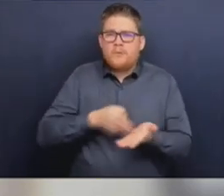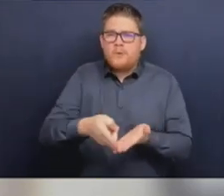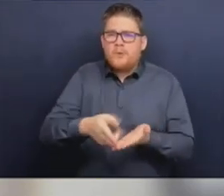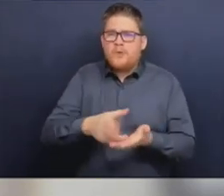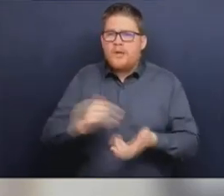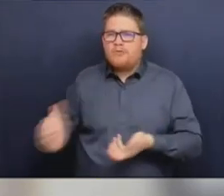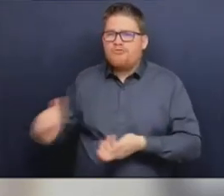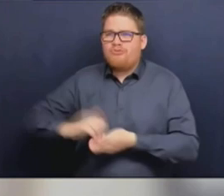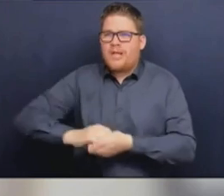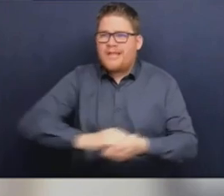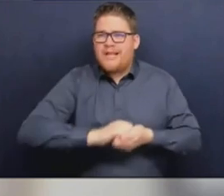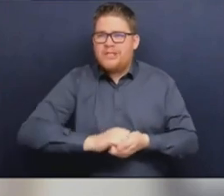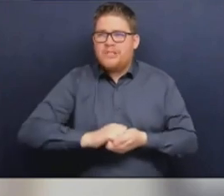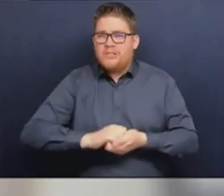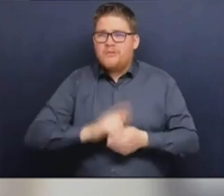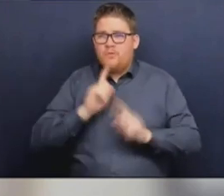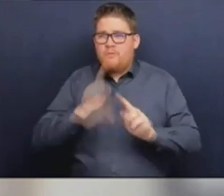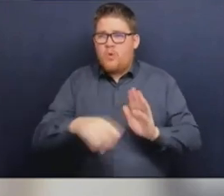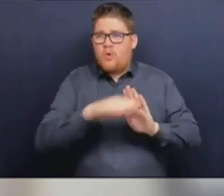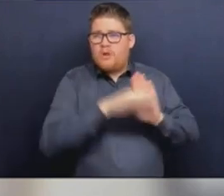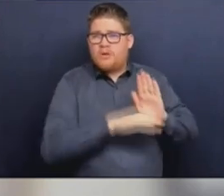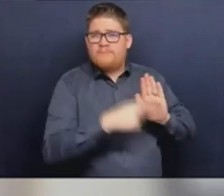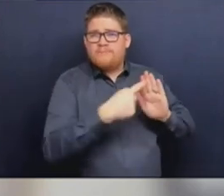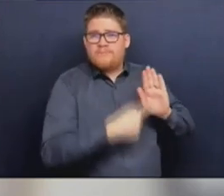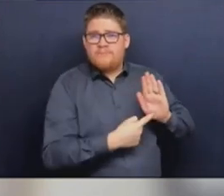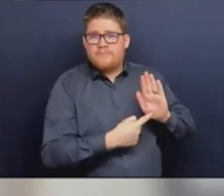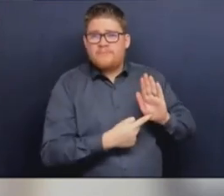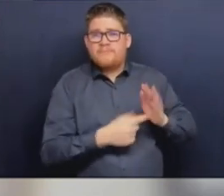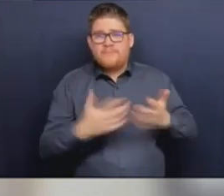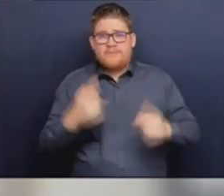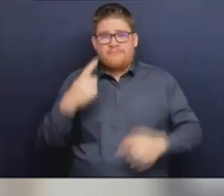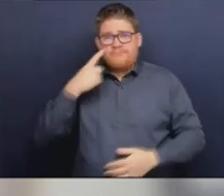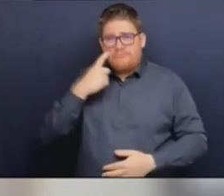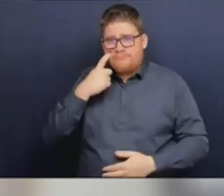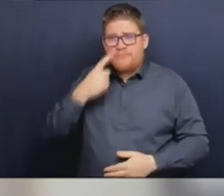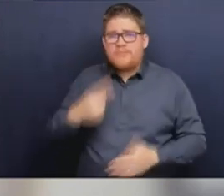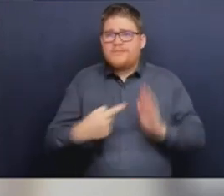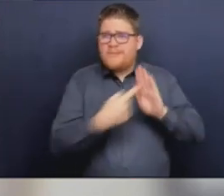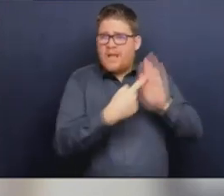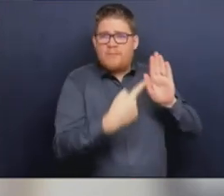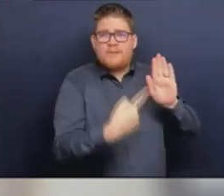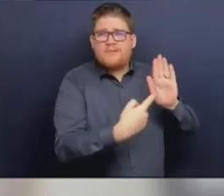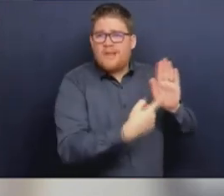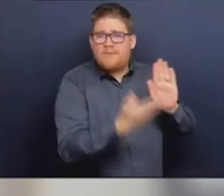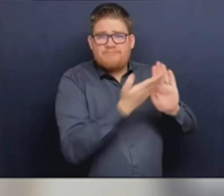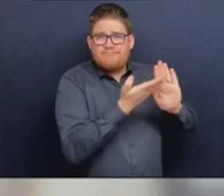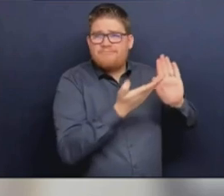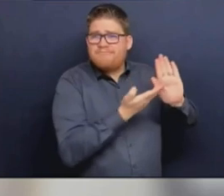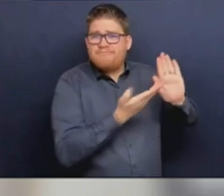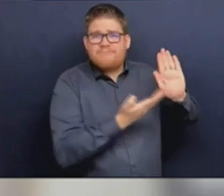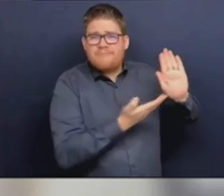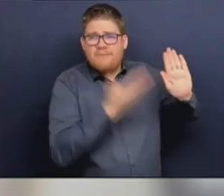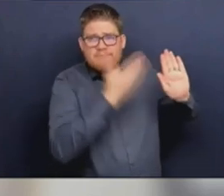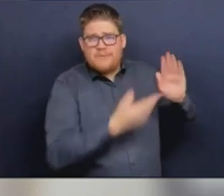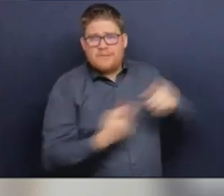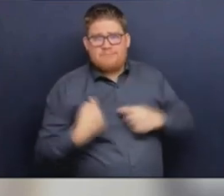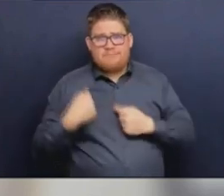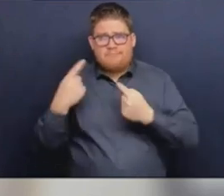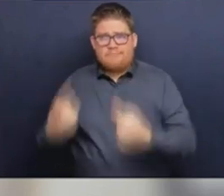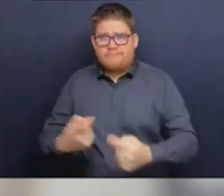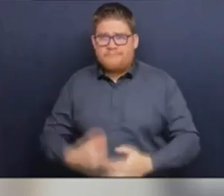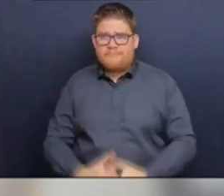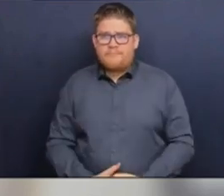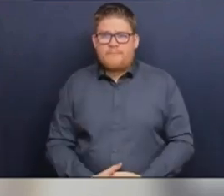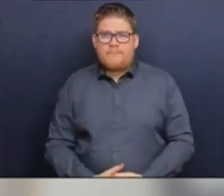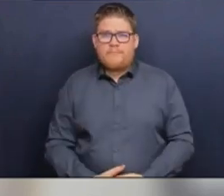imposed against Indigenous peoples. We worked with the province to engage with our First Nations peoples and to